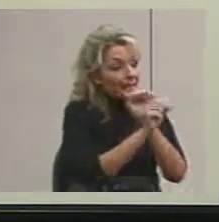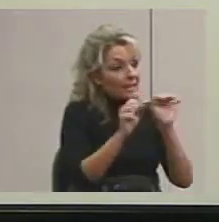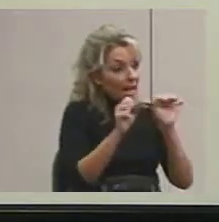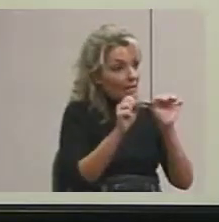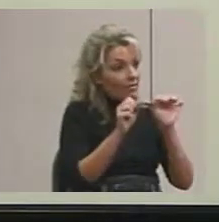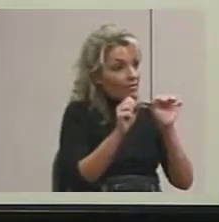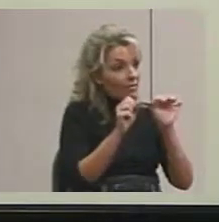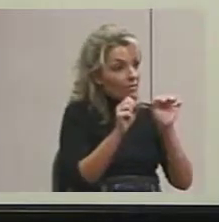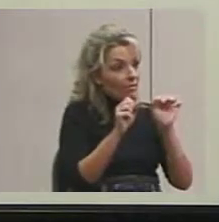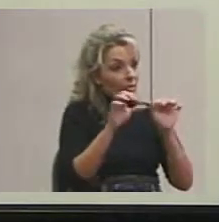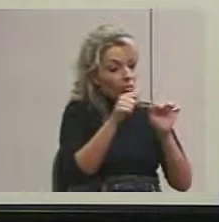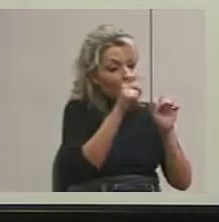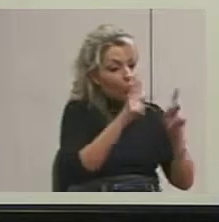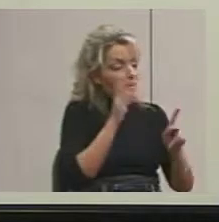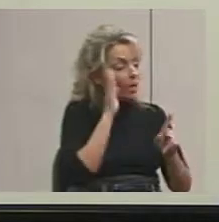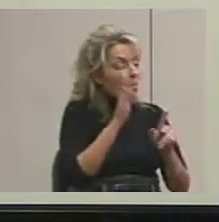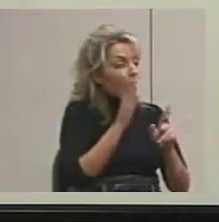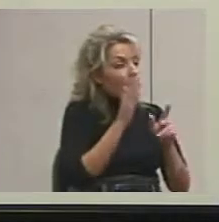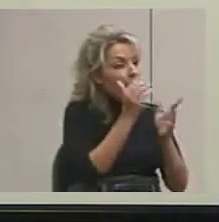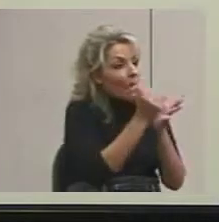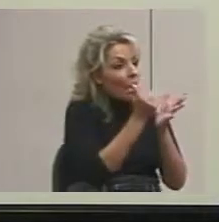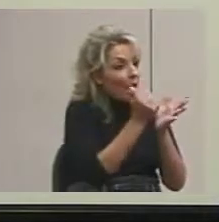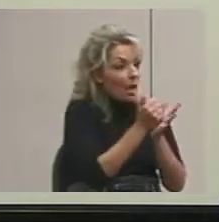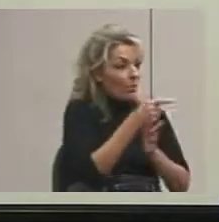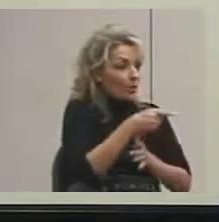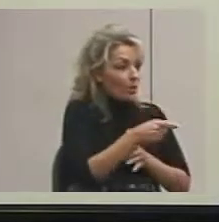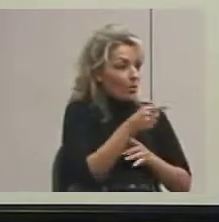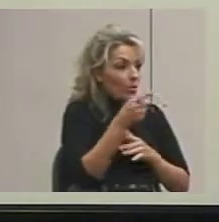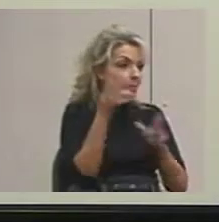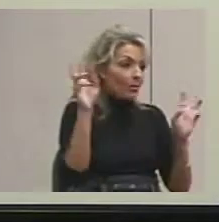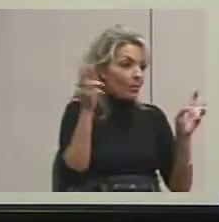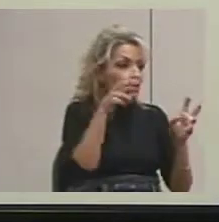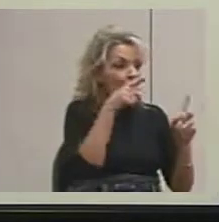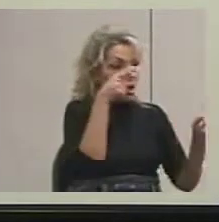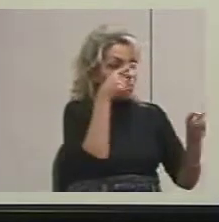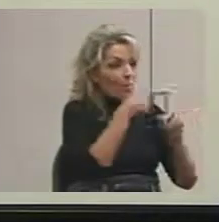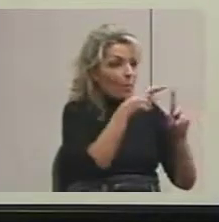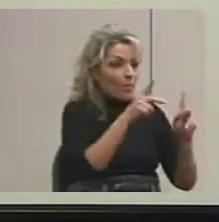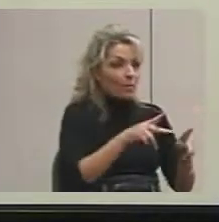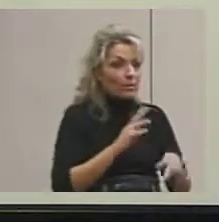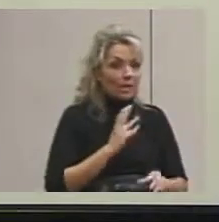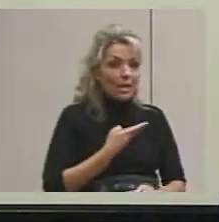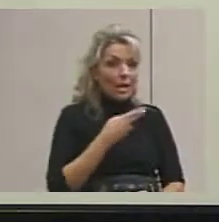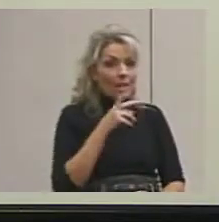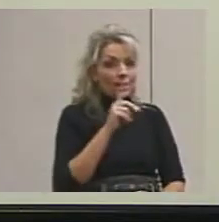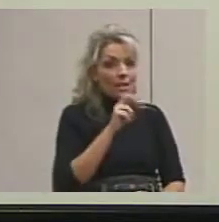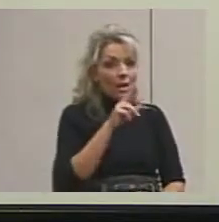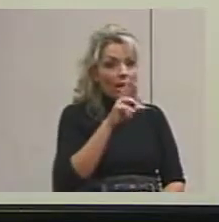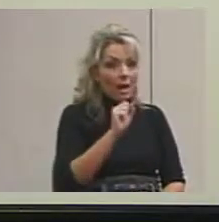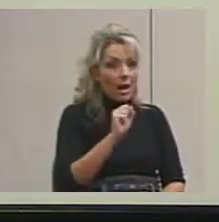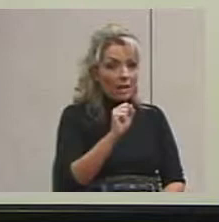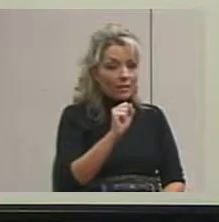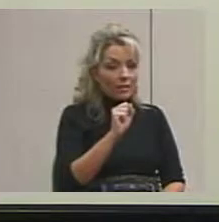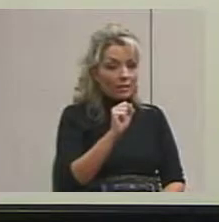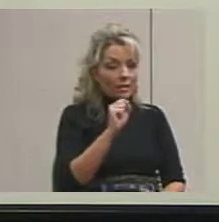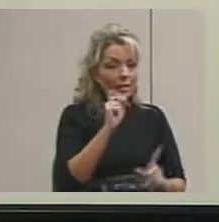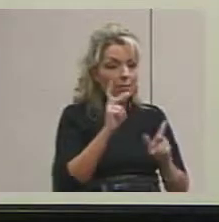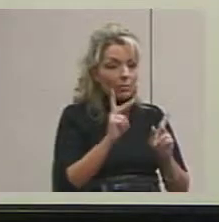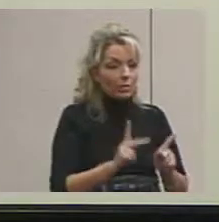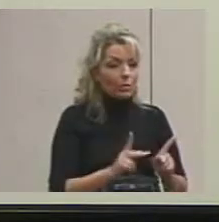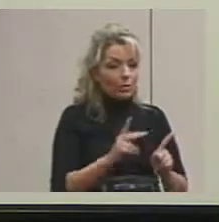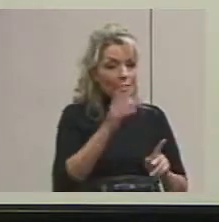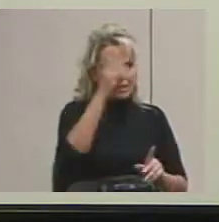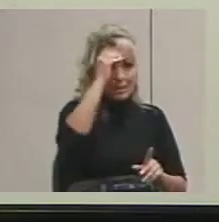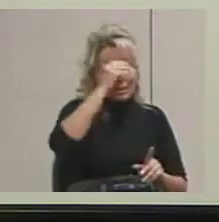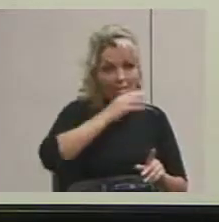go, that there is somebody else that is going to be a point person that's not family. And our DRS person is a male, which is good, although for his area I